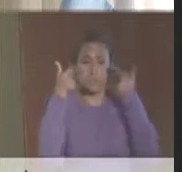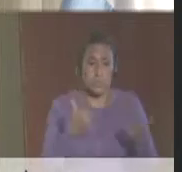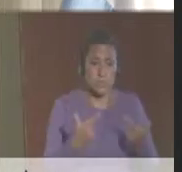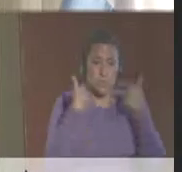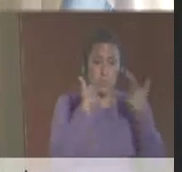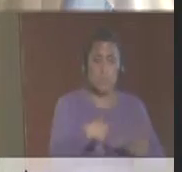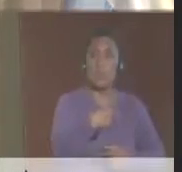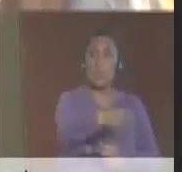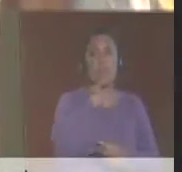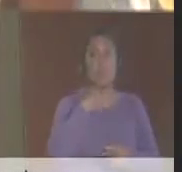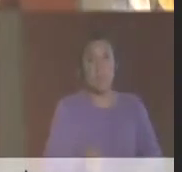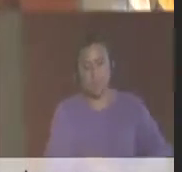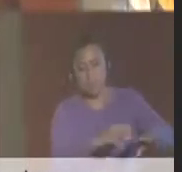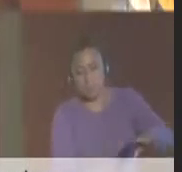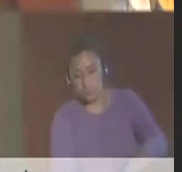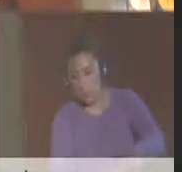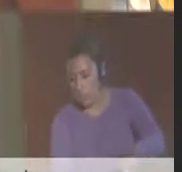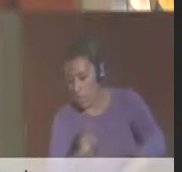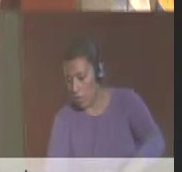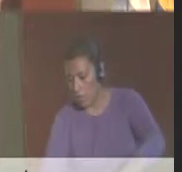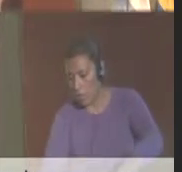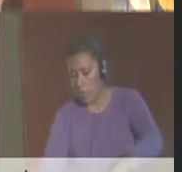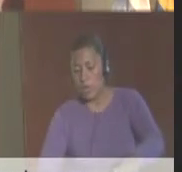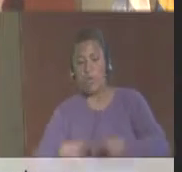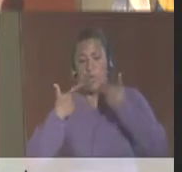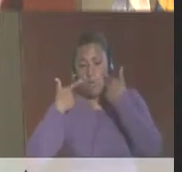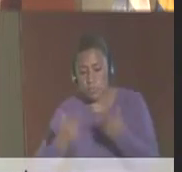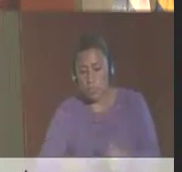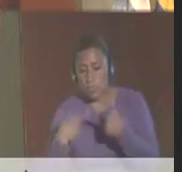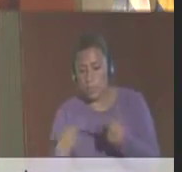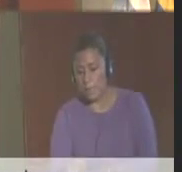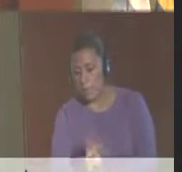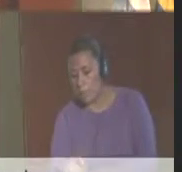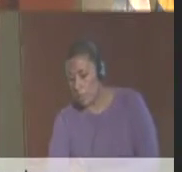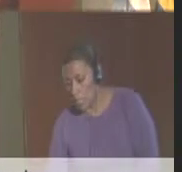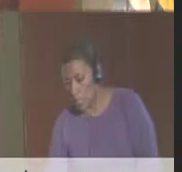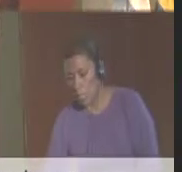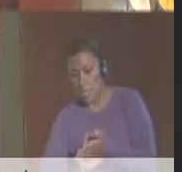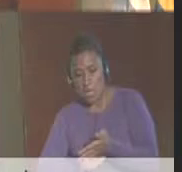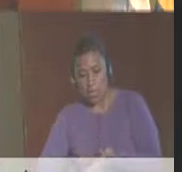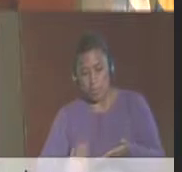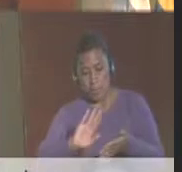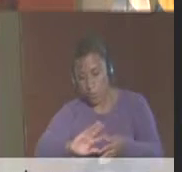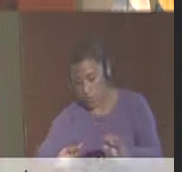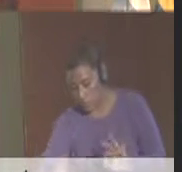That's not the greatest expense. In our case, it's maintenance of those